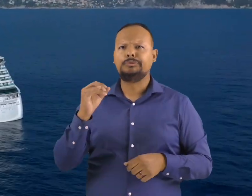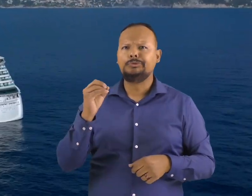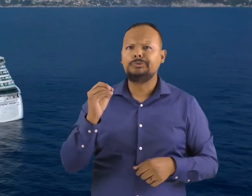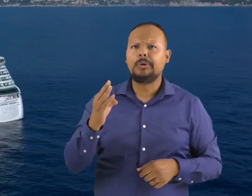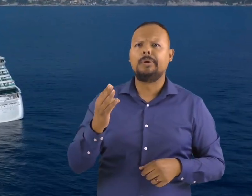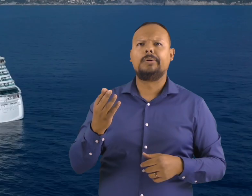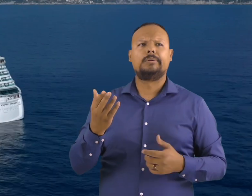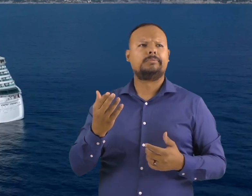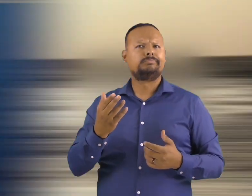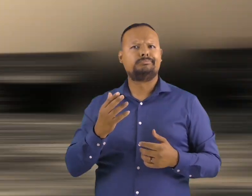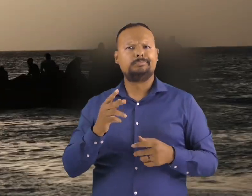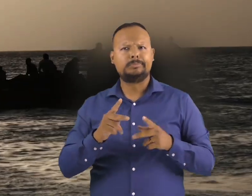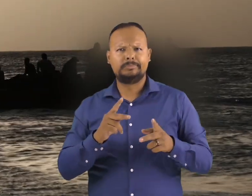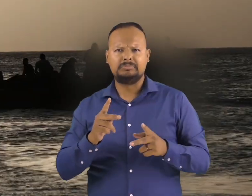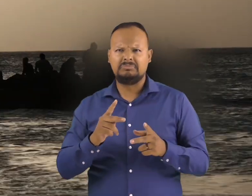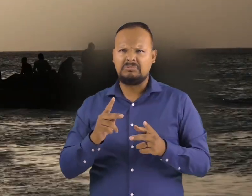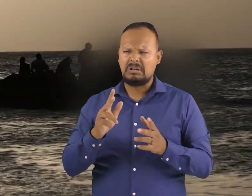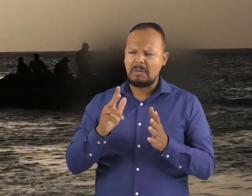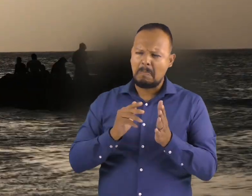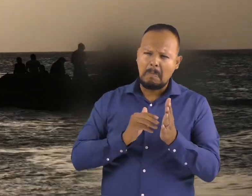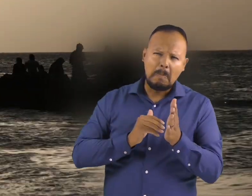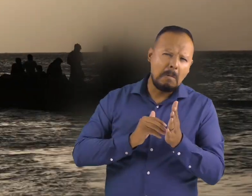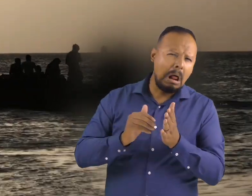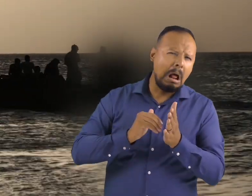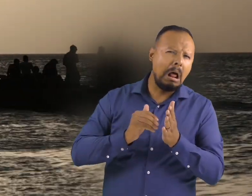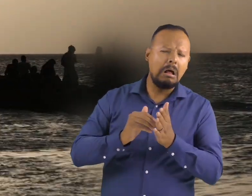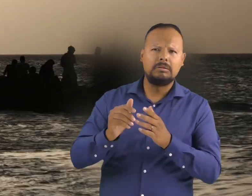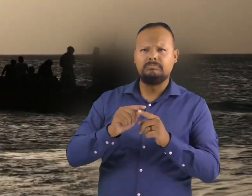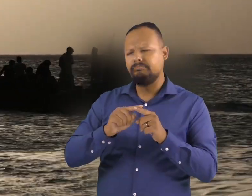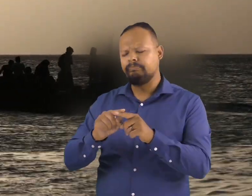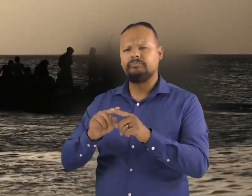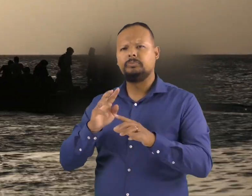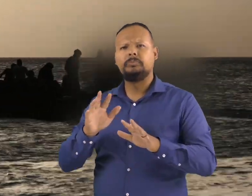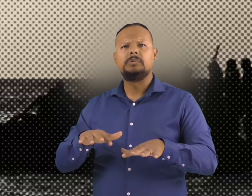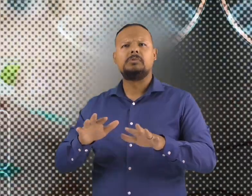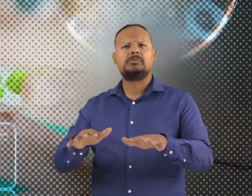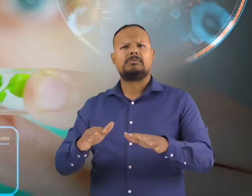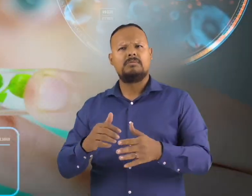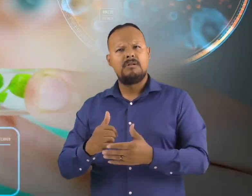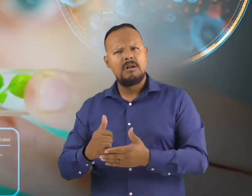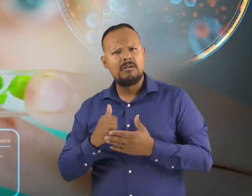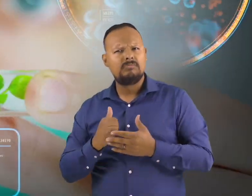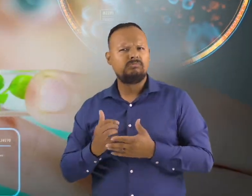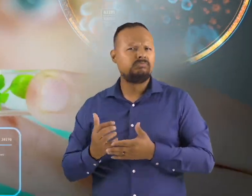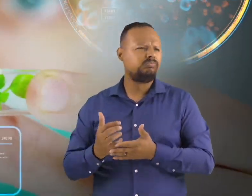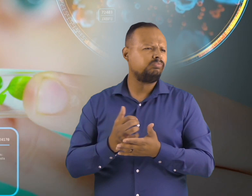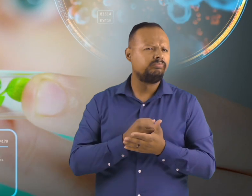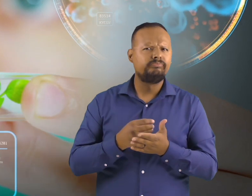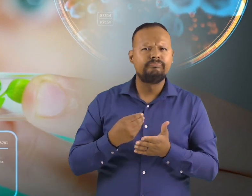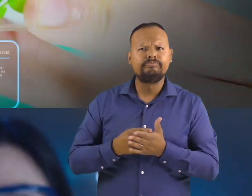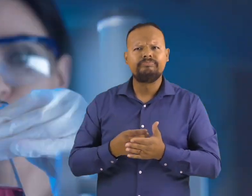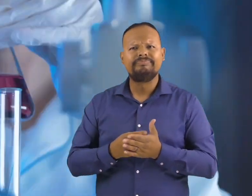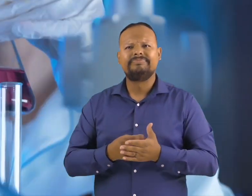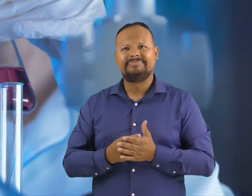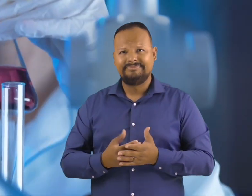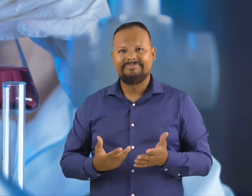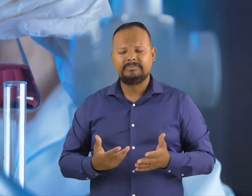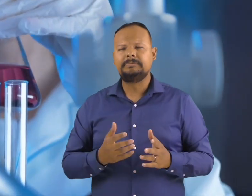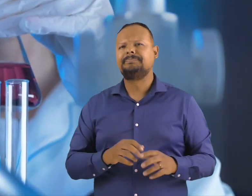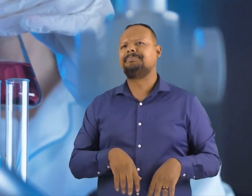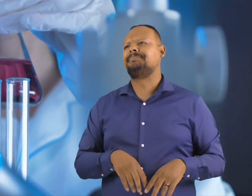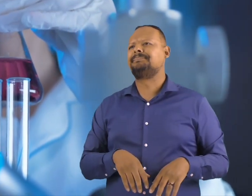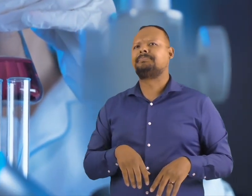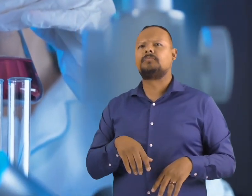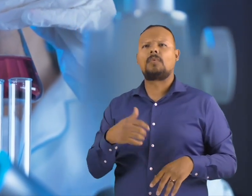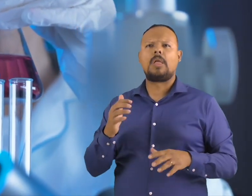rely on the ocean to maintain their jobs and employment. Medicine. Did you know